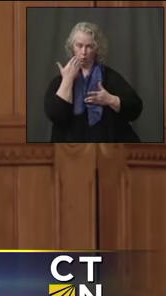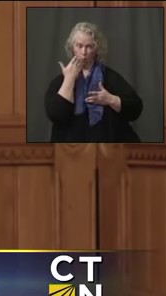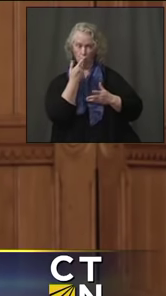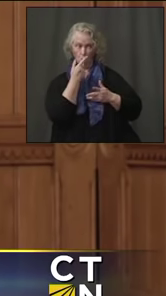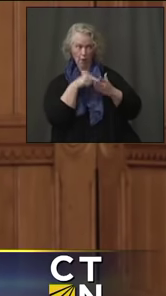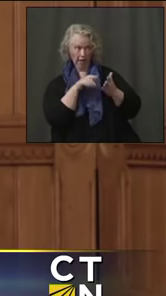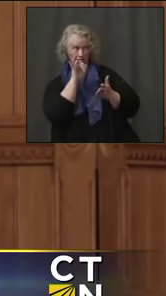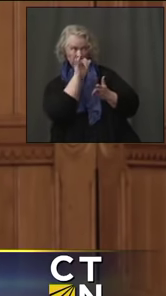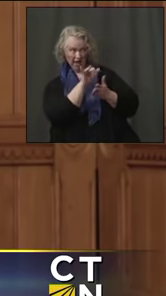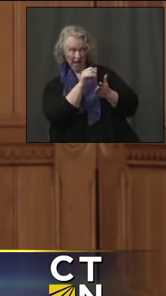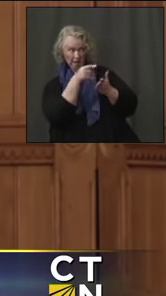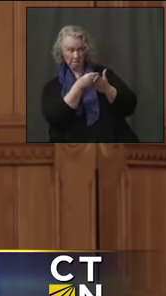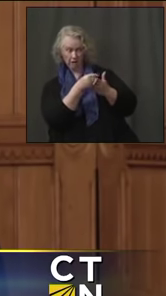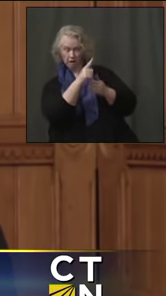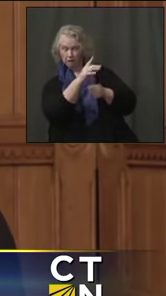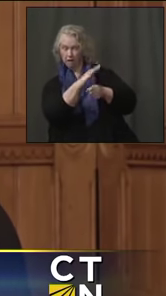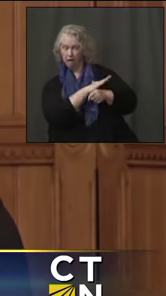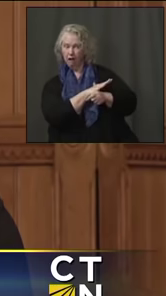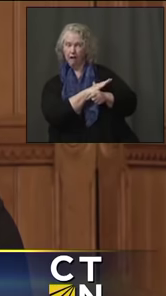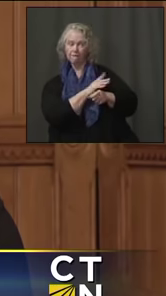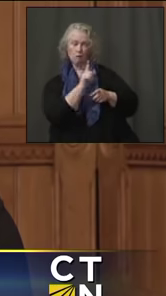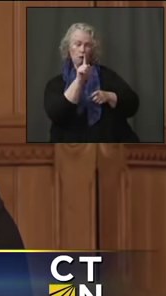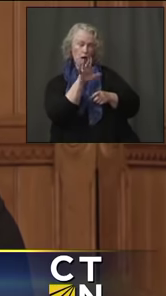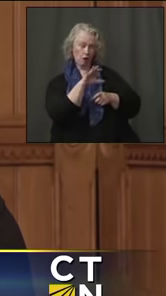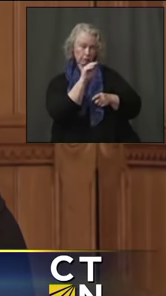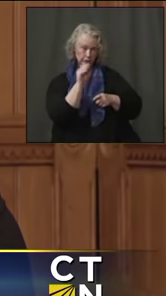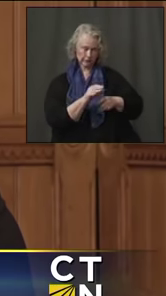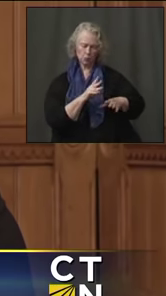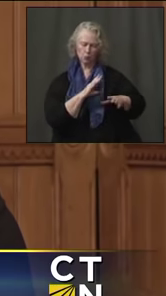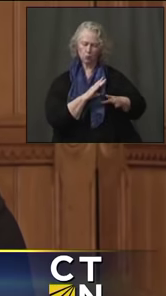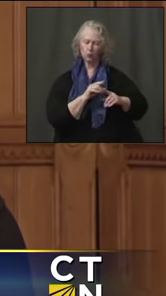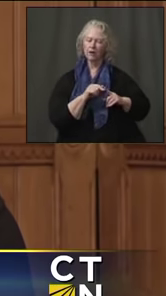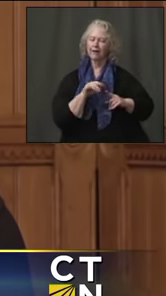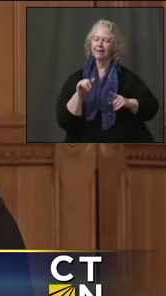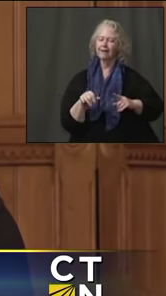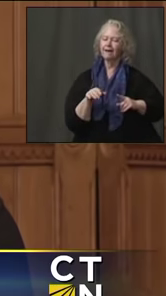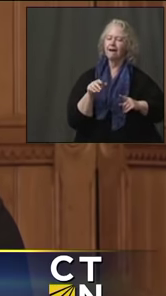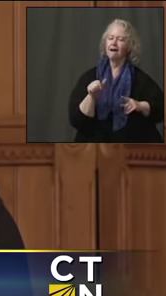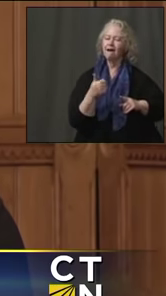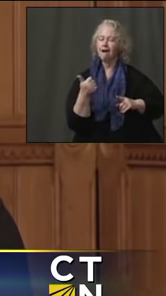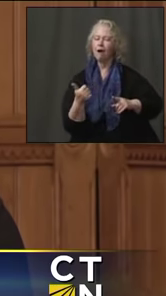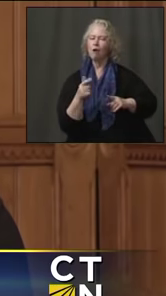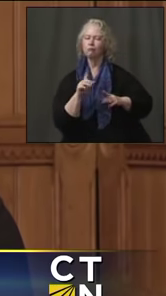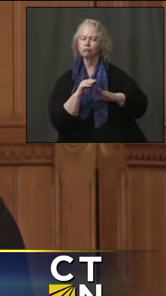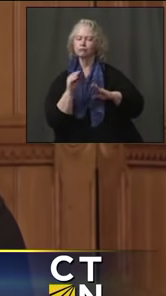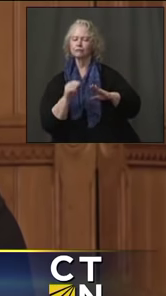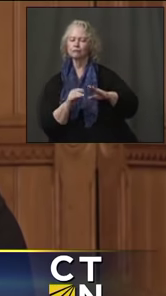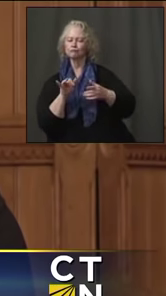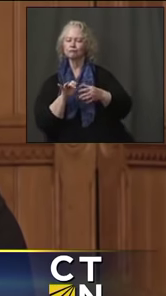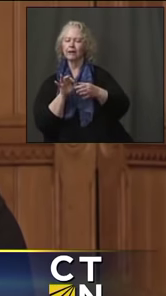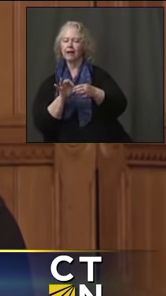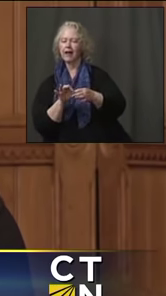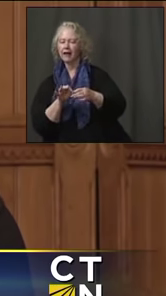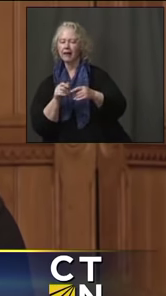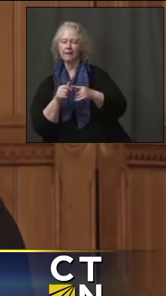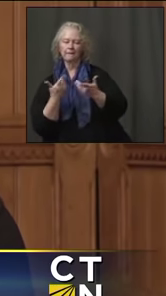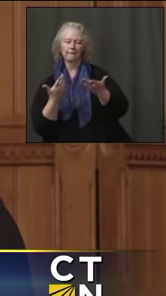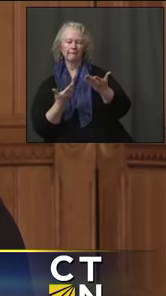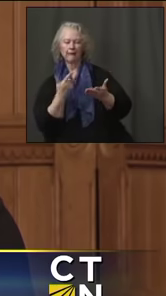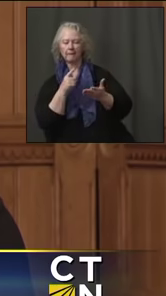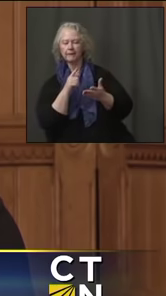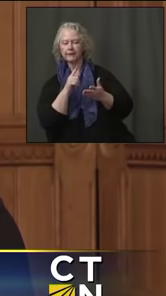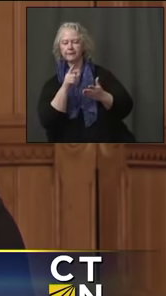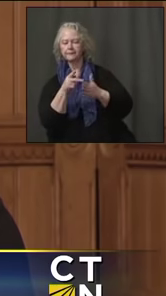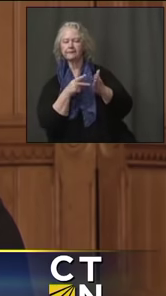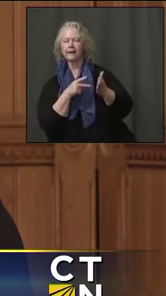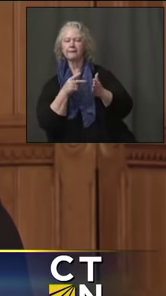can cover 100% cost, versus under the FMAP, depending on the population, it might be a 56%